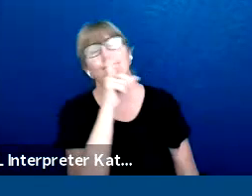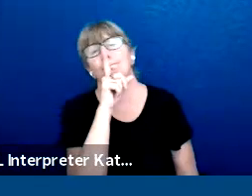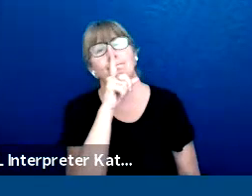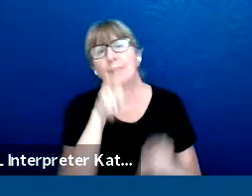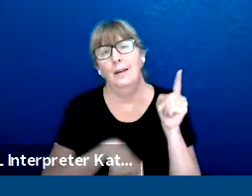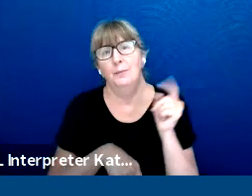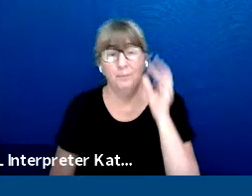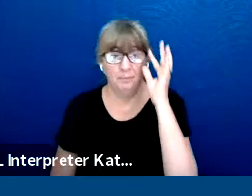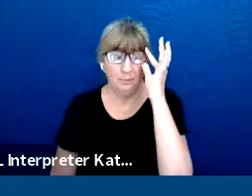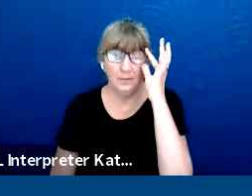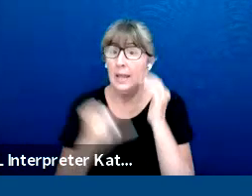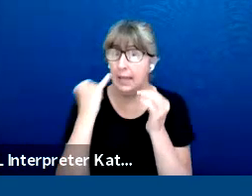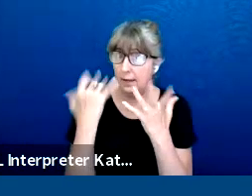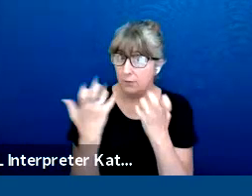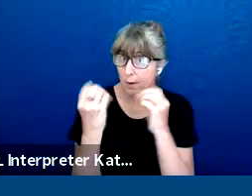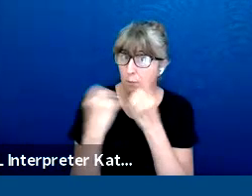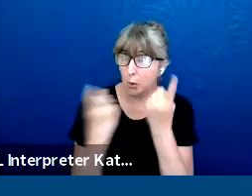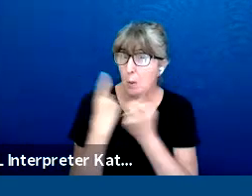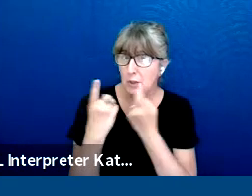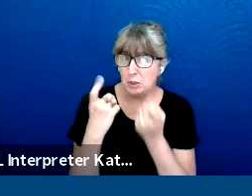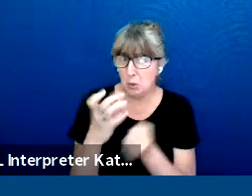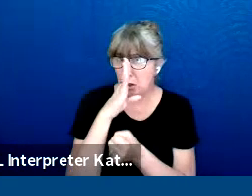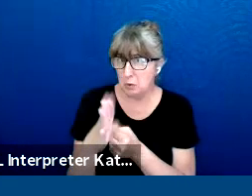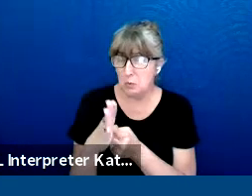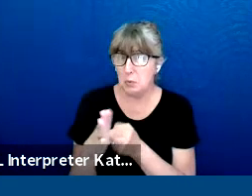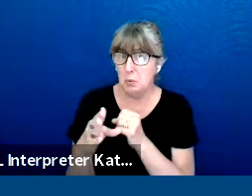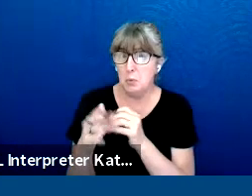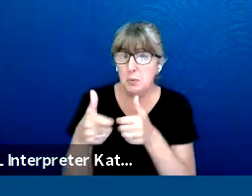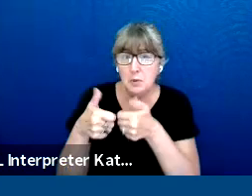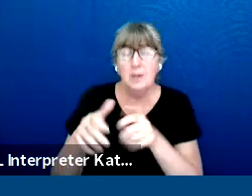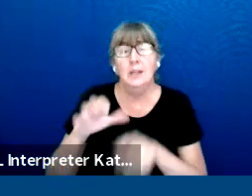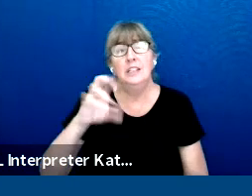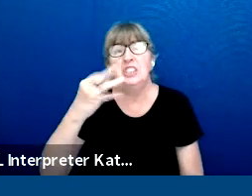us personally, I'd be happy to answer some more insurance questions on that.